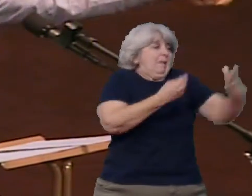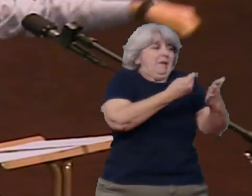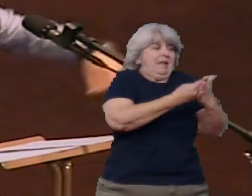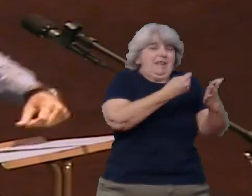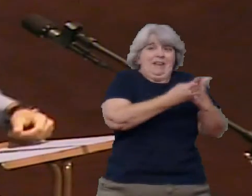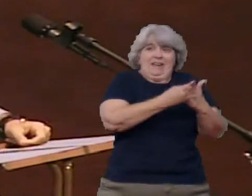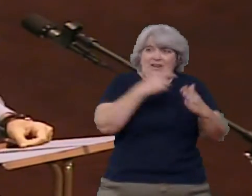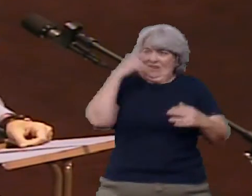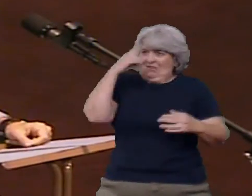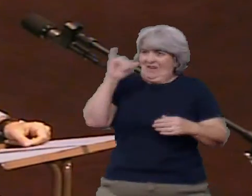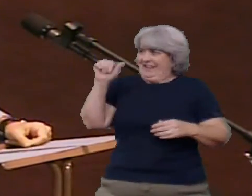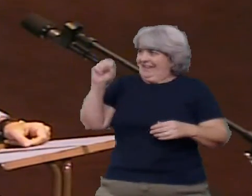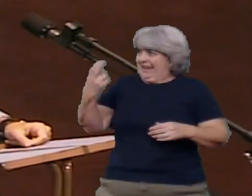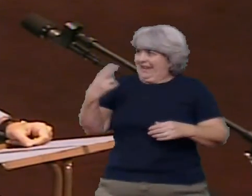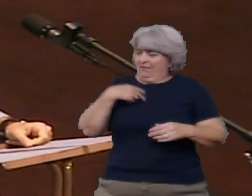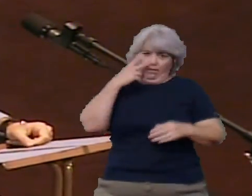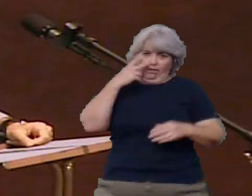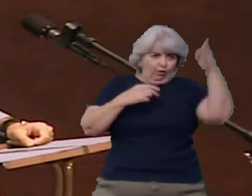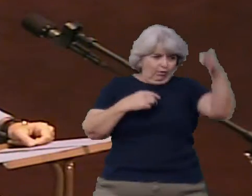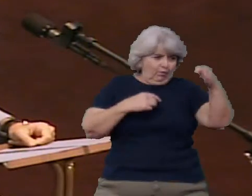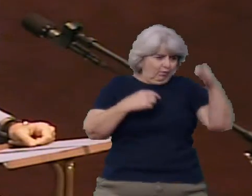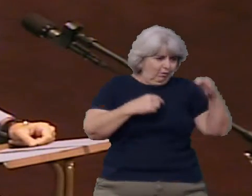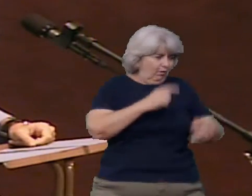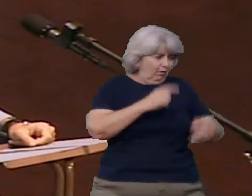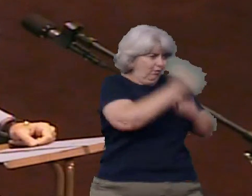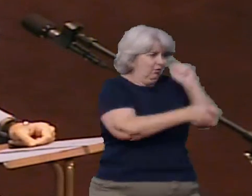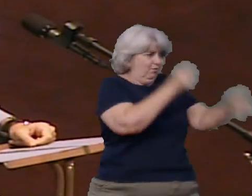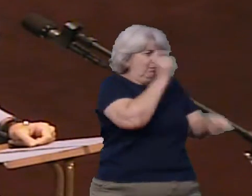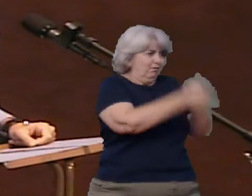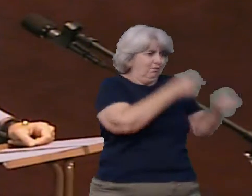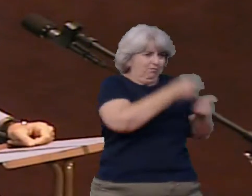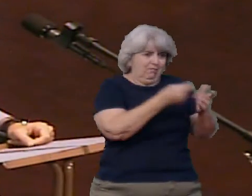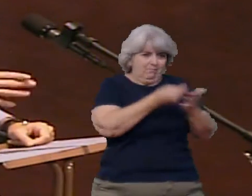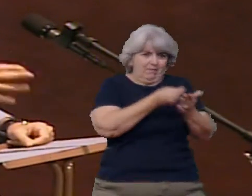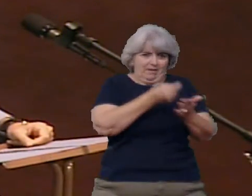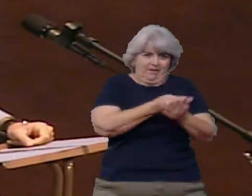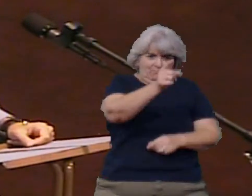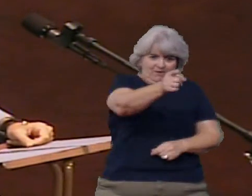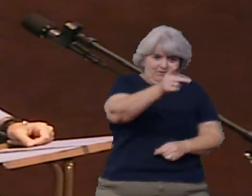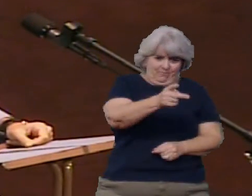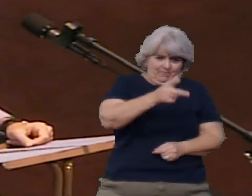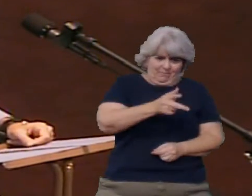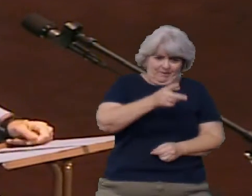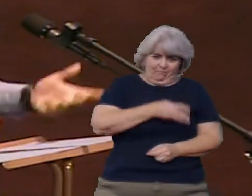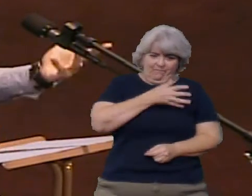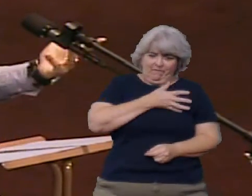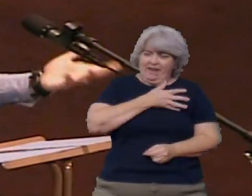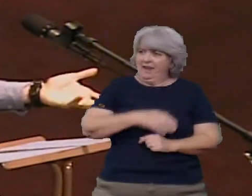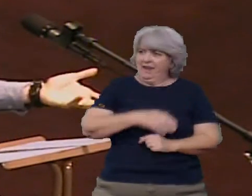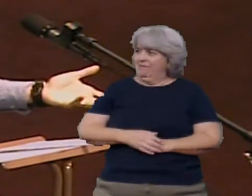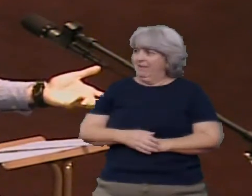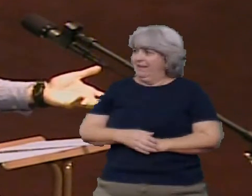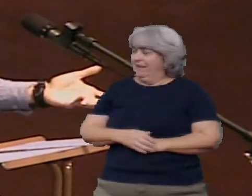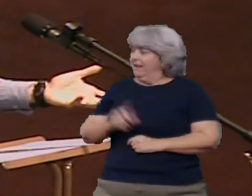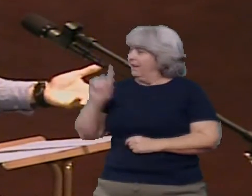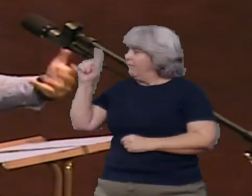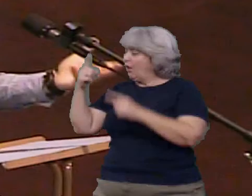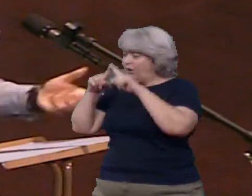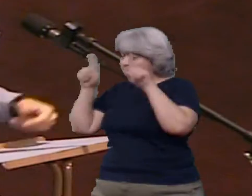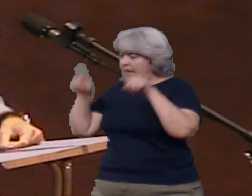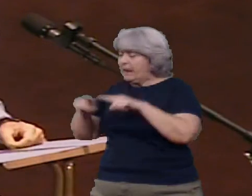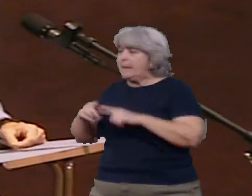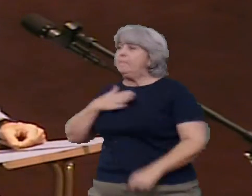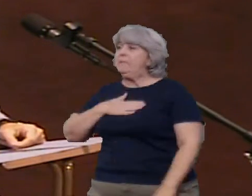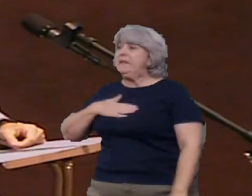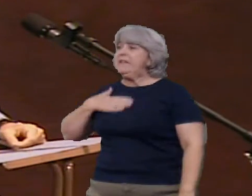be cash in her hand. I said, well, isn't that interesting? What made the sign different from the word please to just